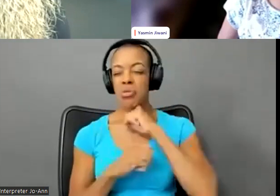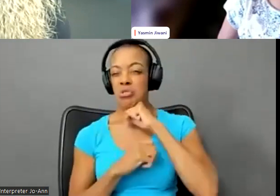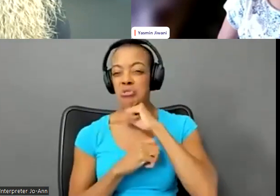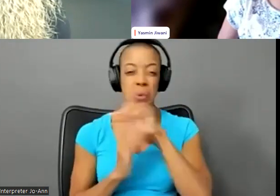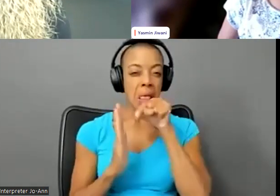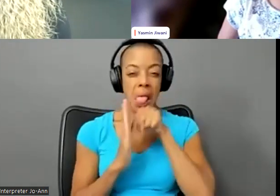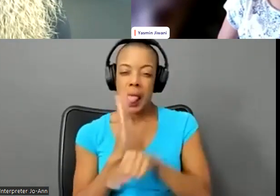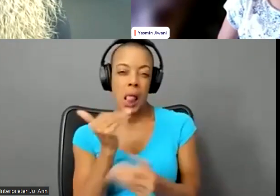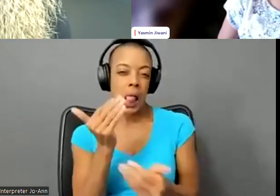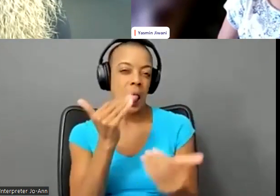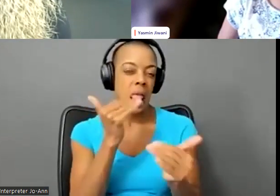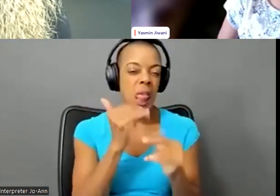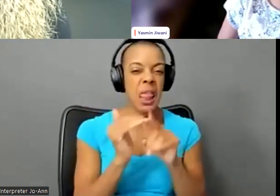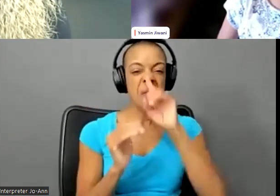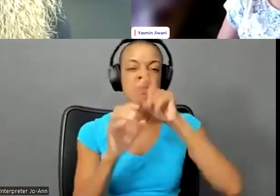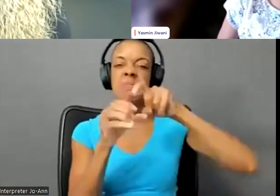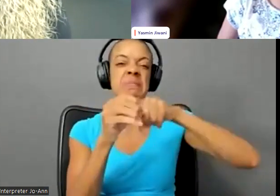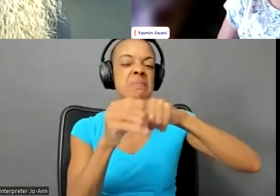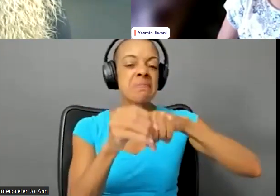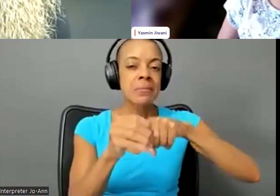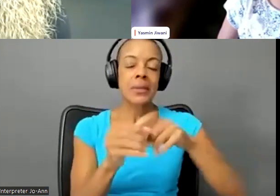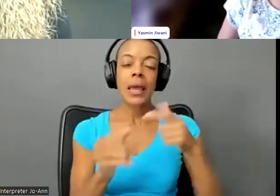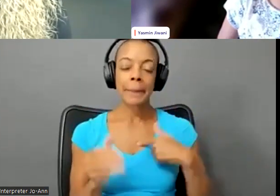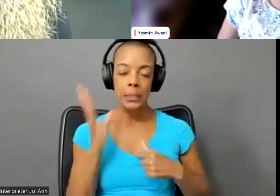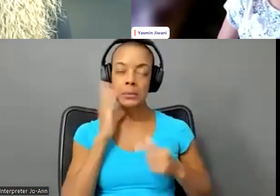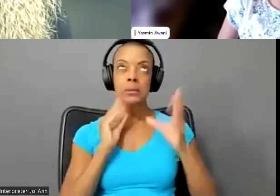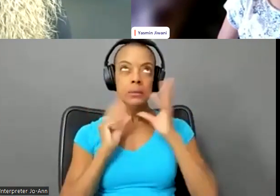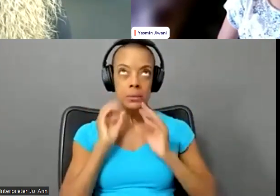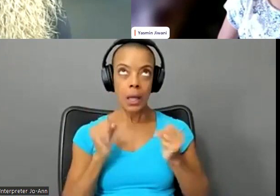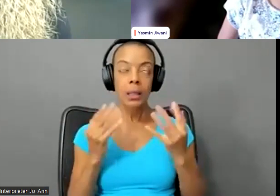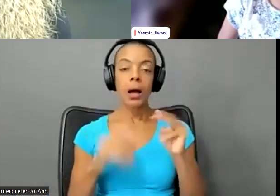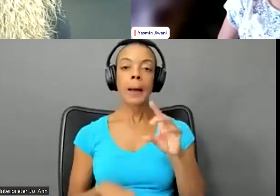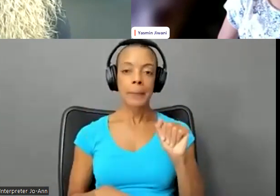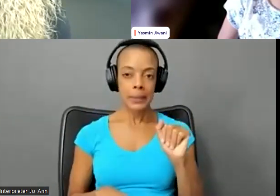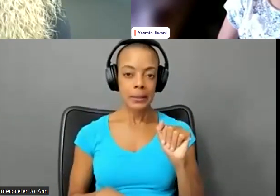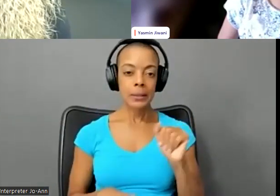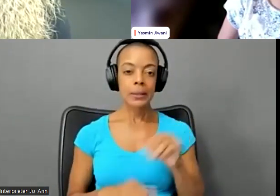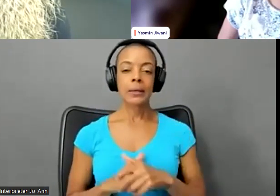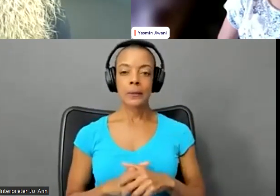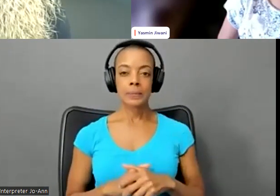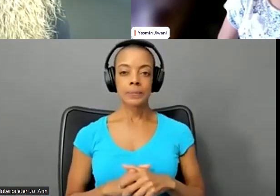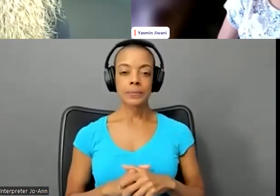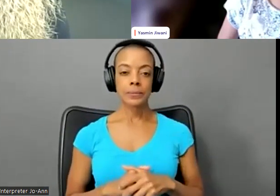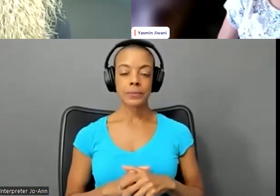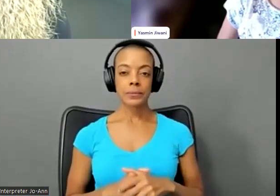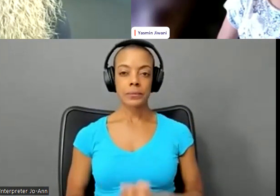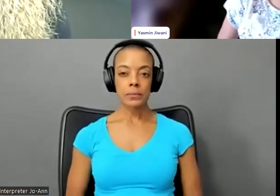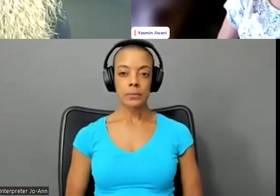I'm, again, having dealt with a lot of media outlets, both in my employment and